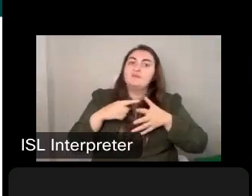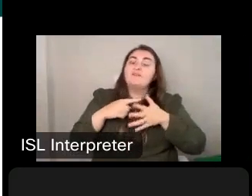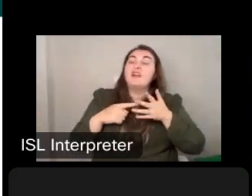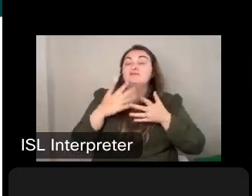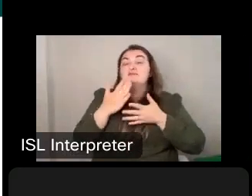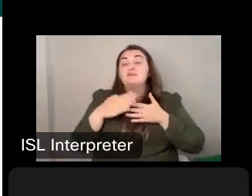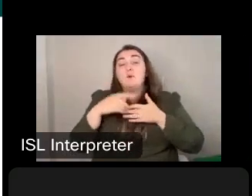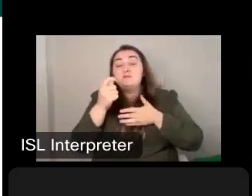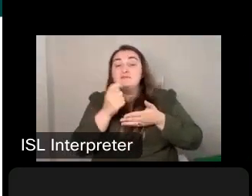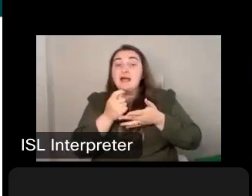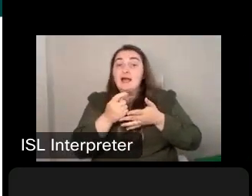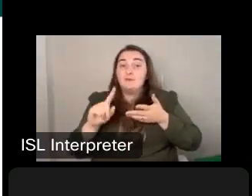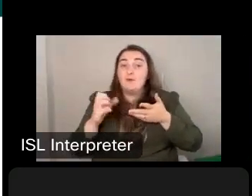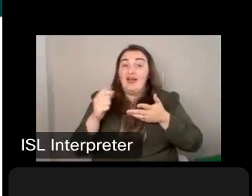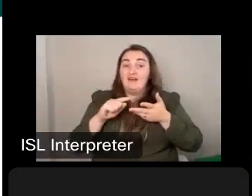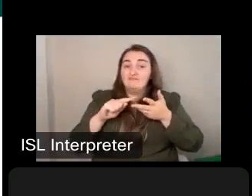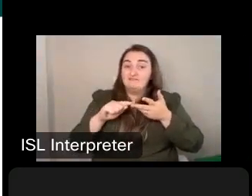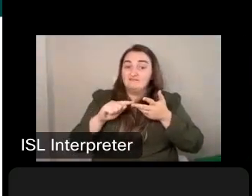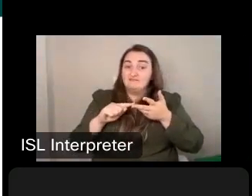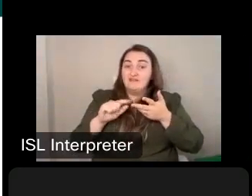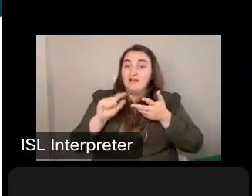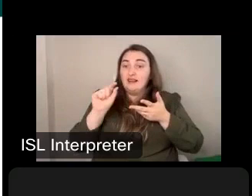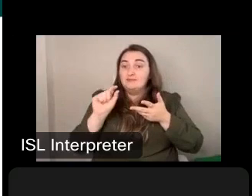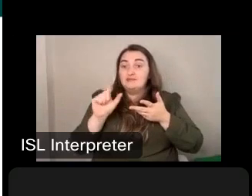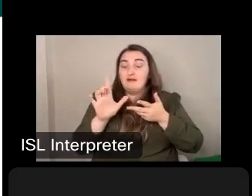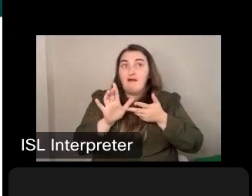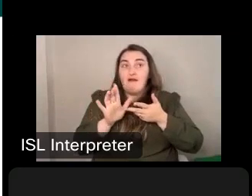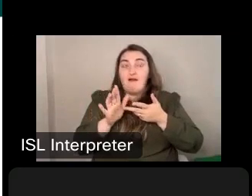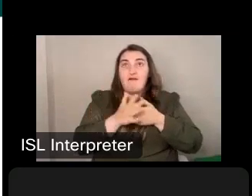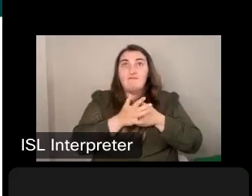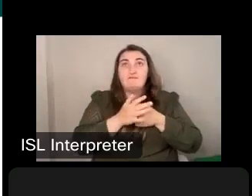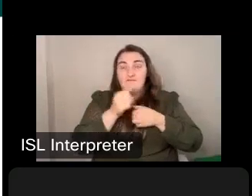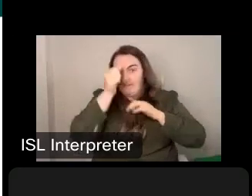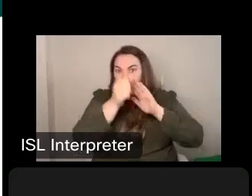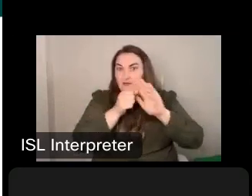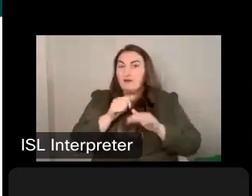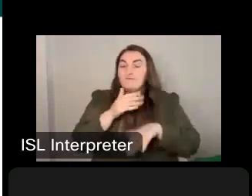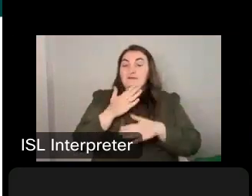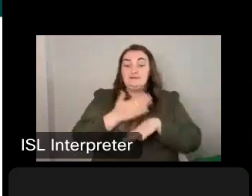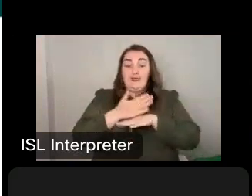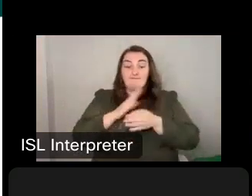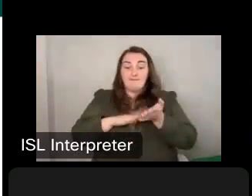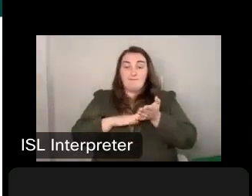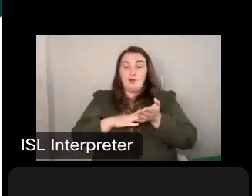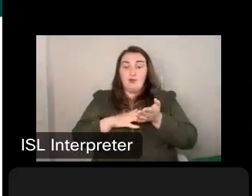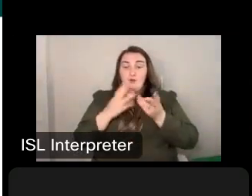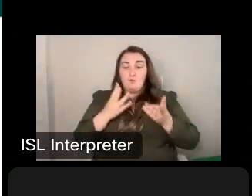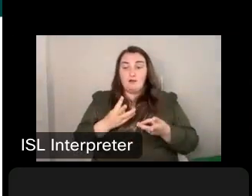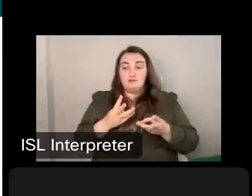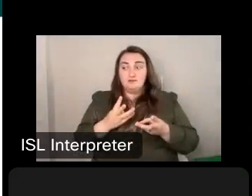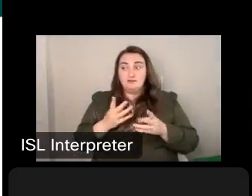most incidents, there's there can be the kind of experience where the individual staff member wants to restore their own